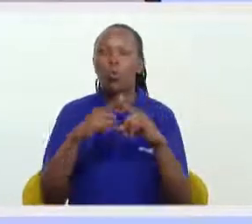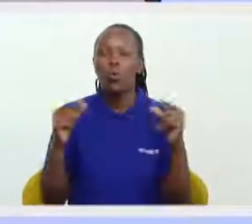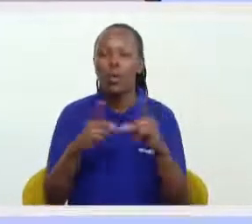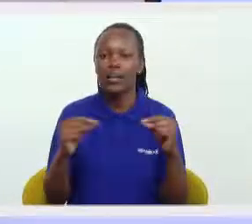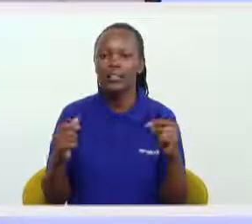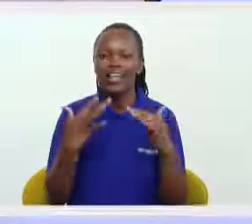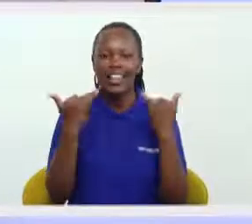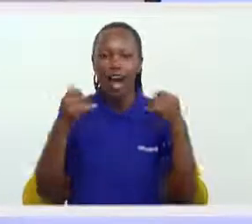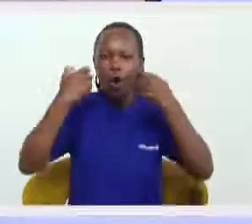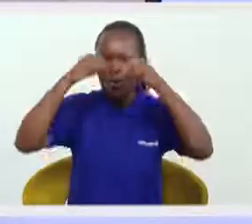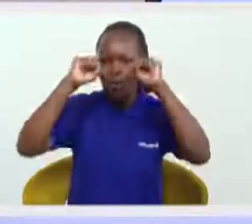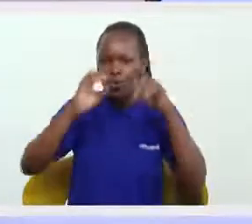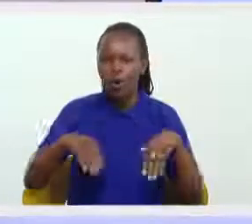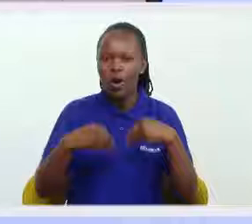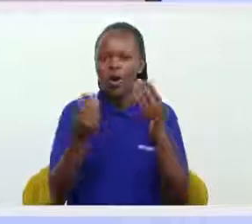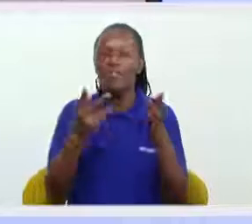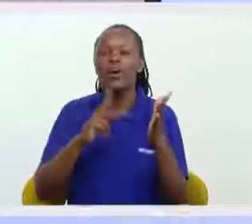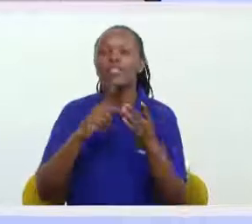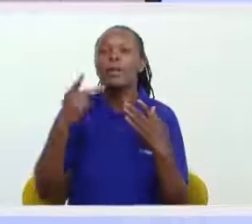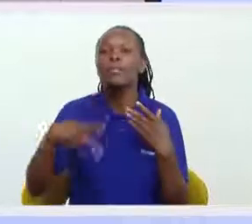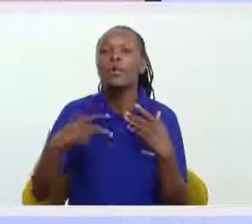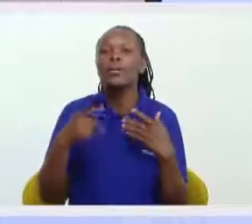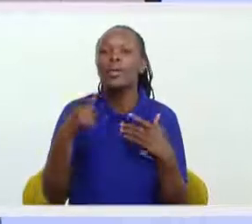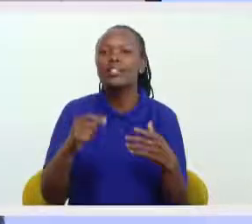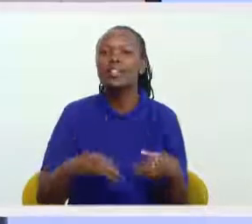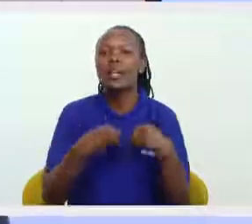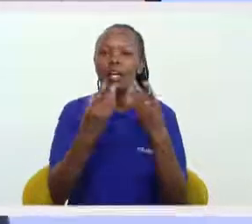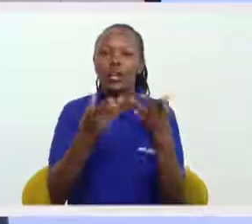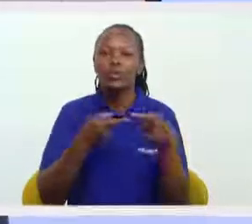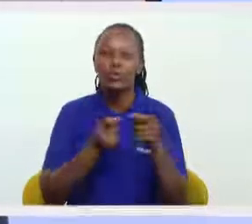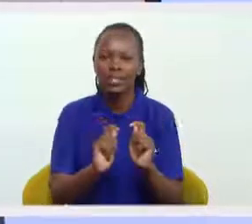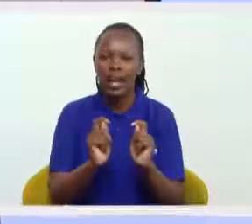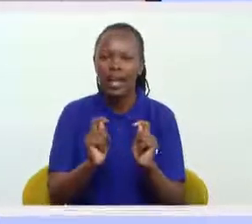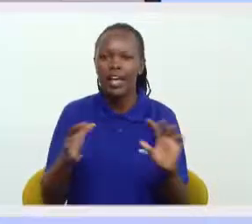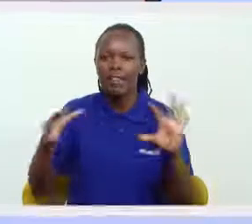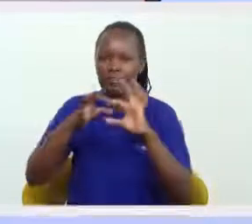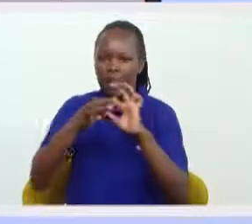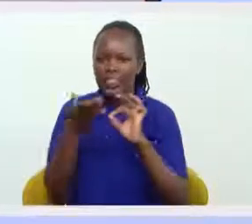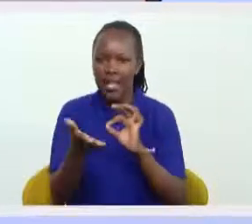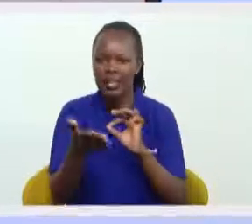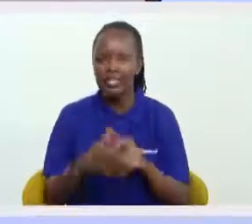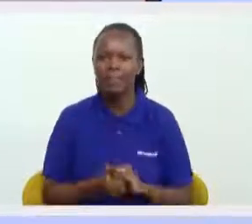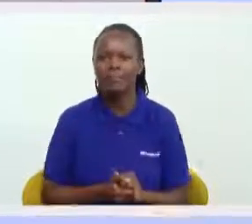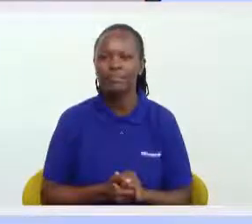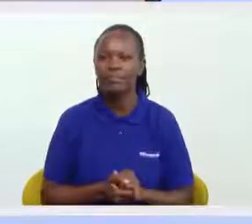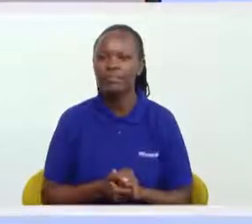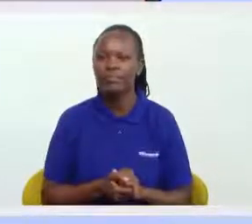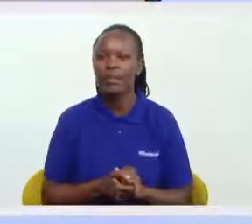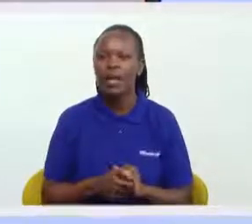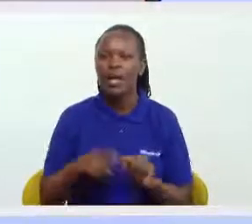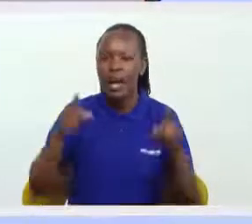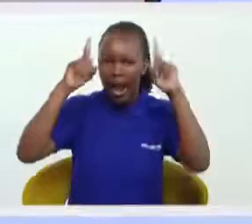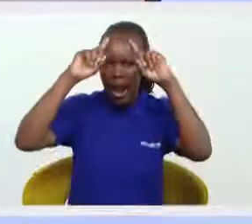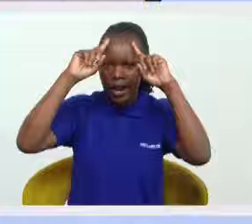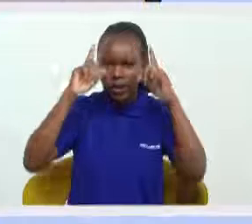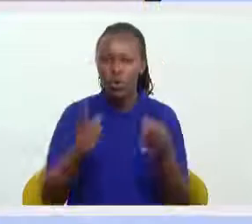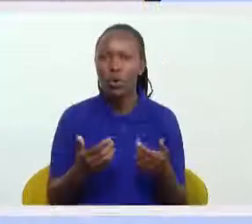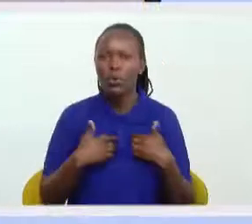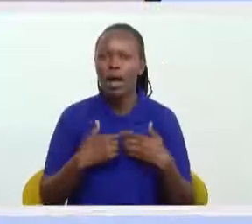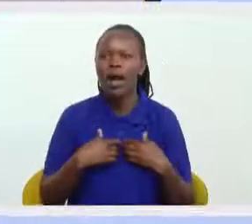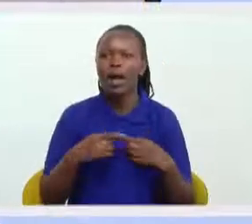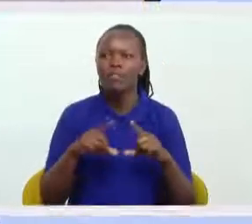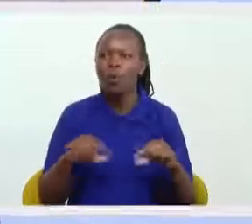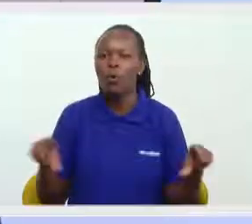And so Google offers products for these situations, again, to try to fill that gap. First, on Android, live transcribe